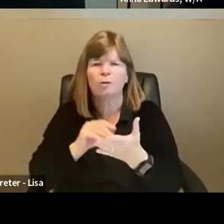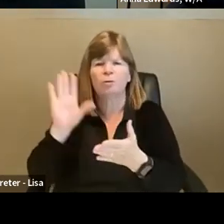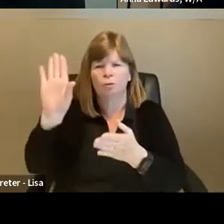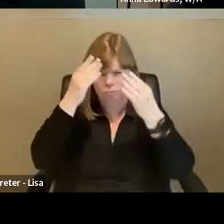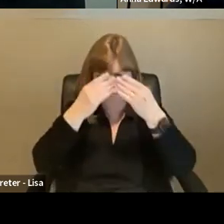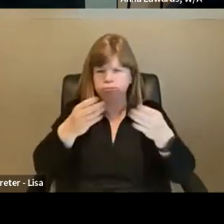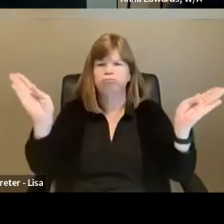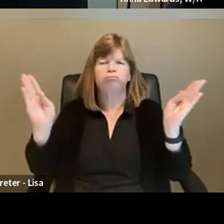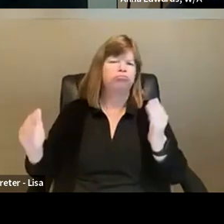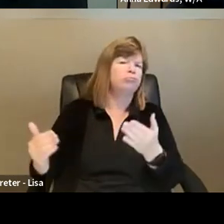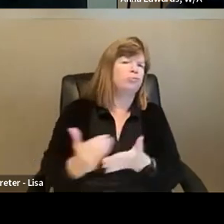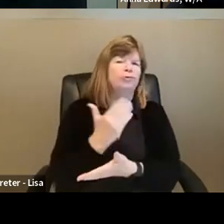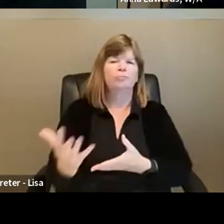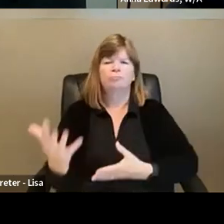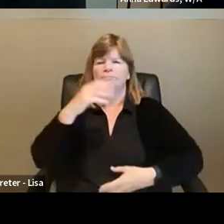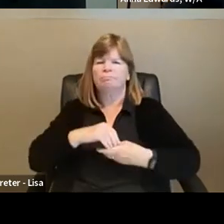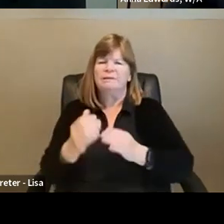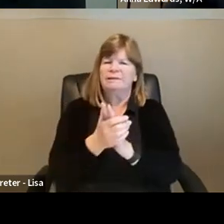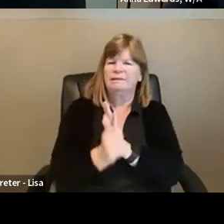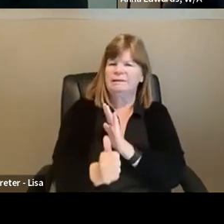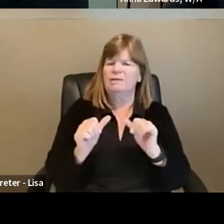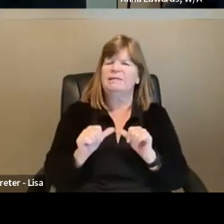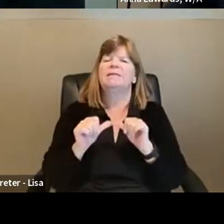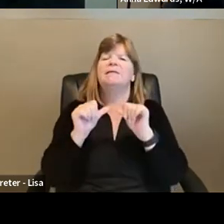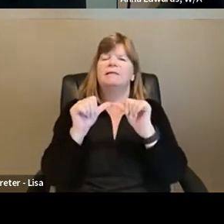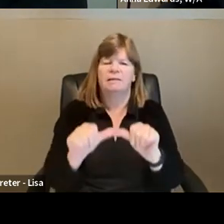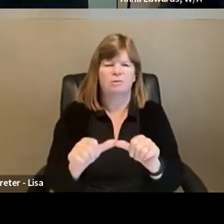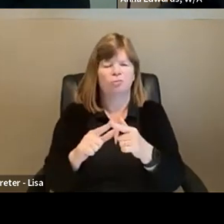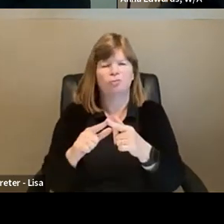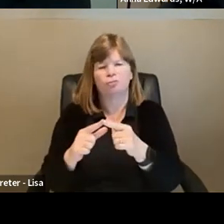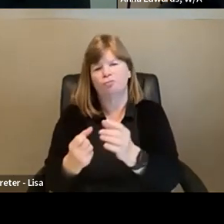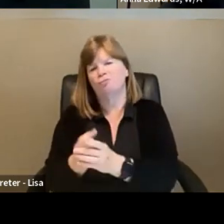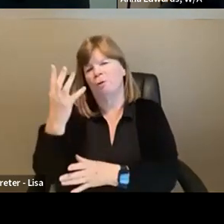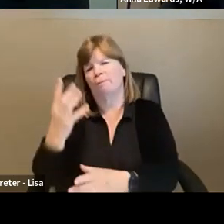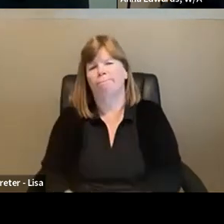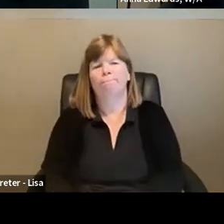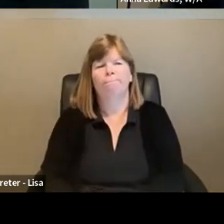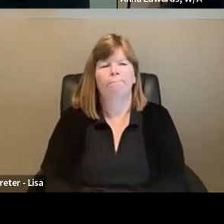their new skills and disposition continue to blossom and flourish.